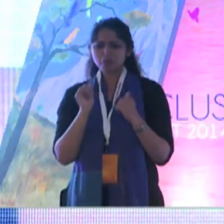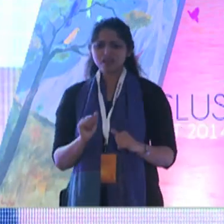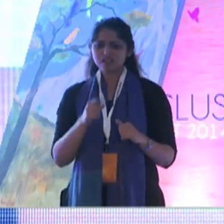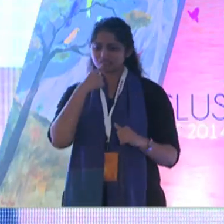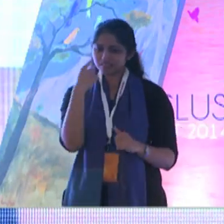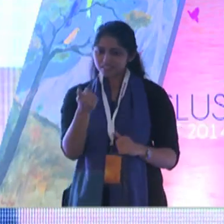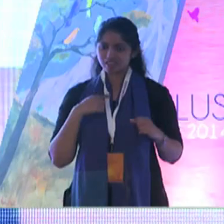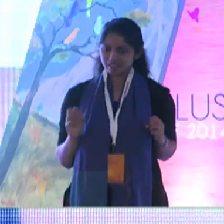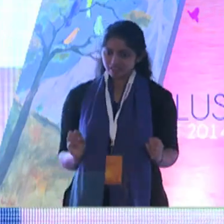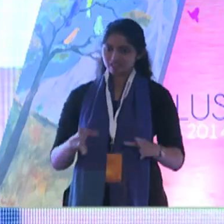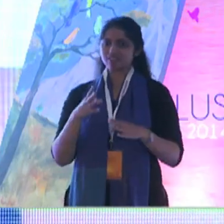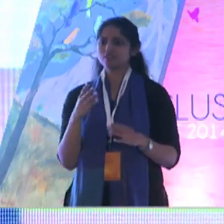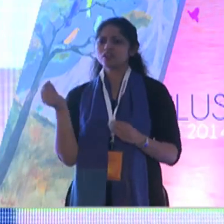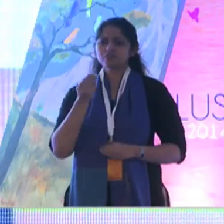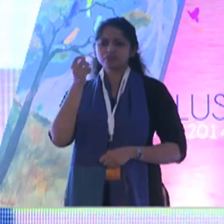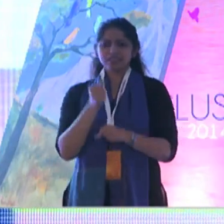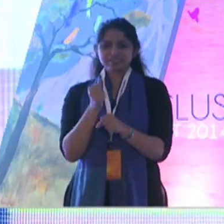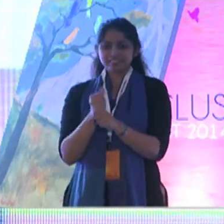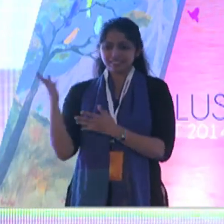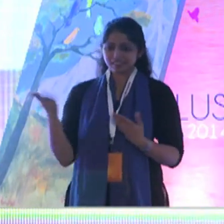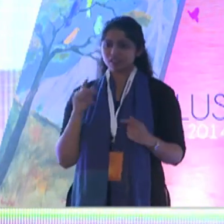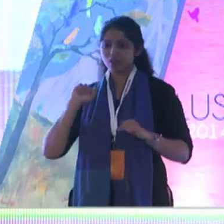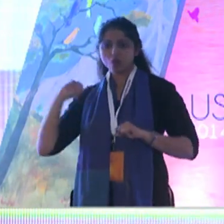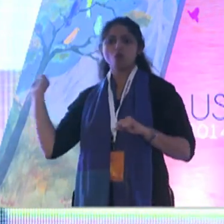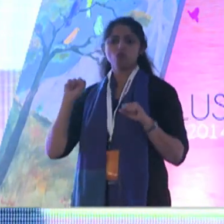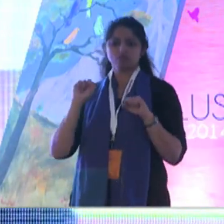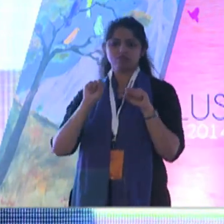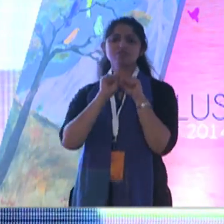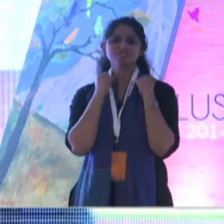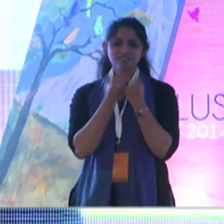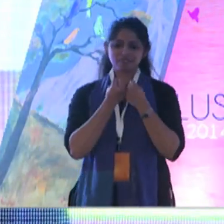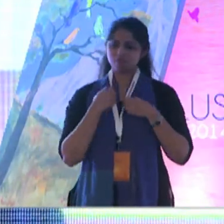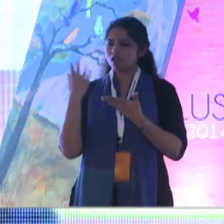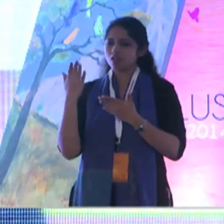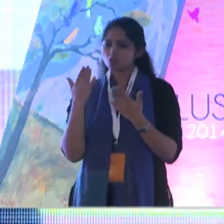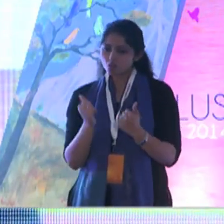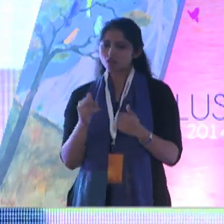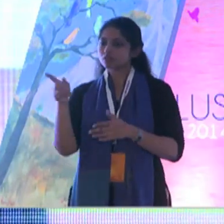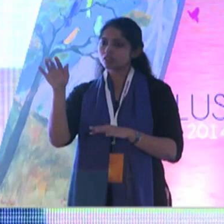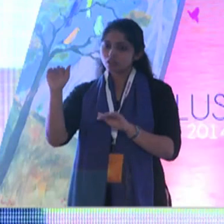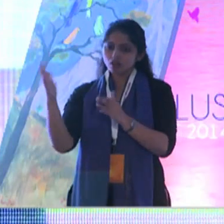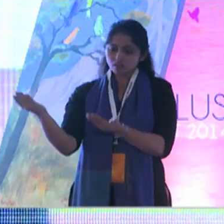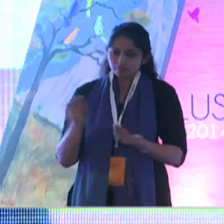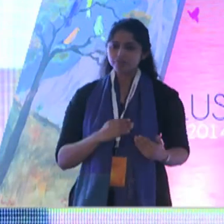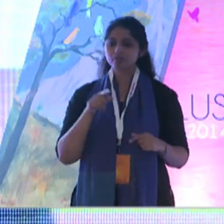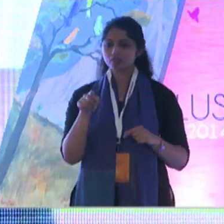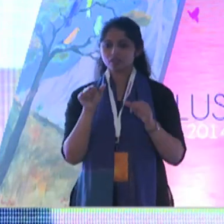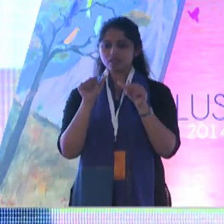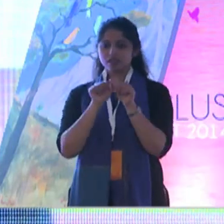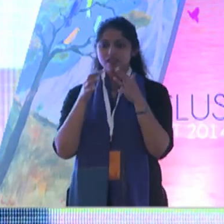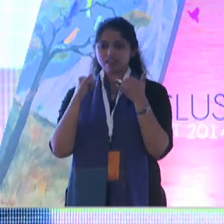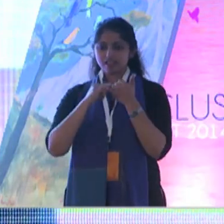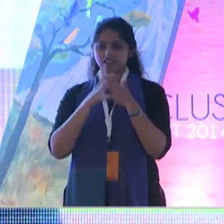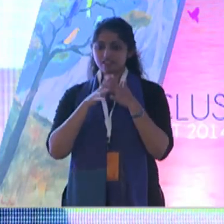And I'm starting this by inviting some of your speakers to my summit because, I'm so moved by Ashwin today. And I met Ashwin's mother